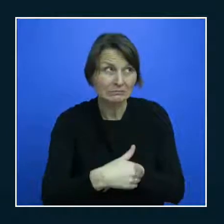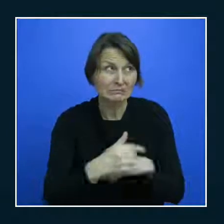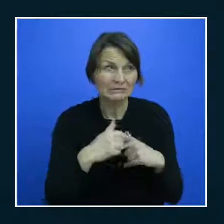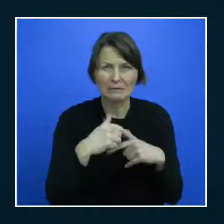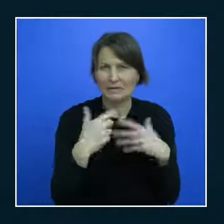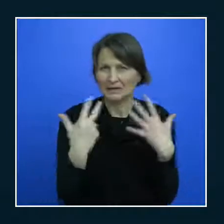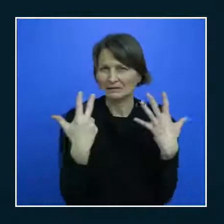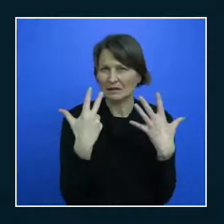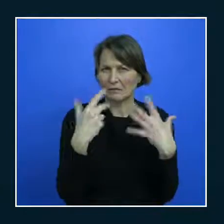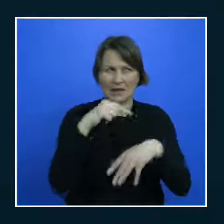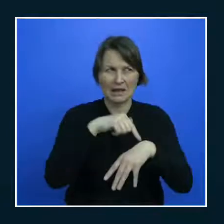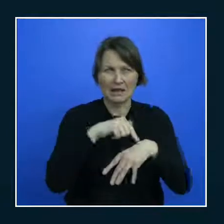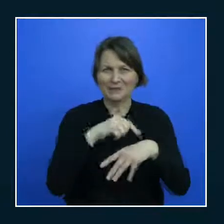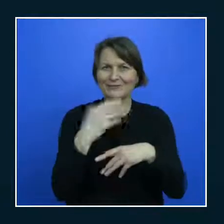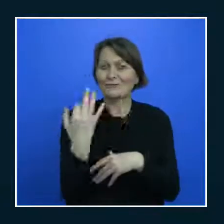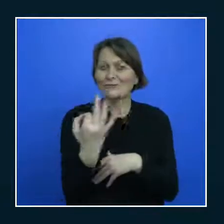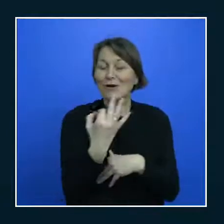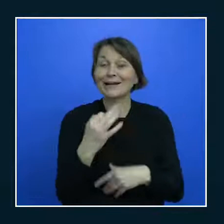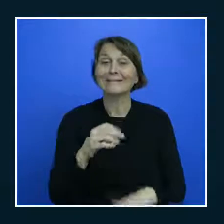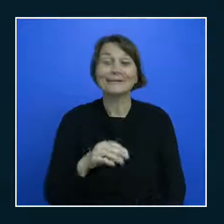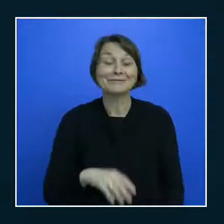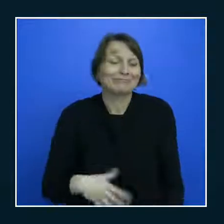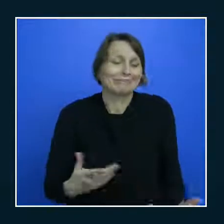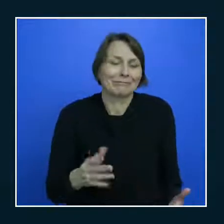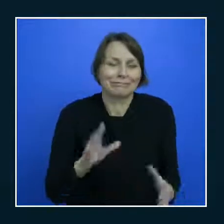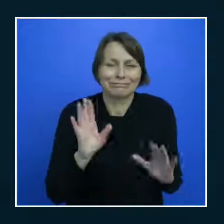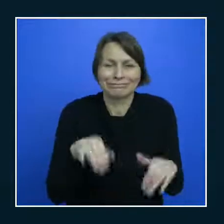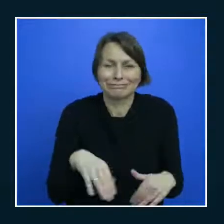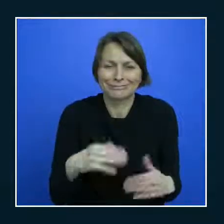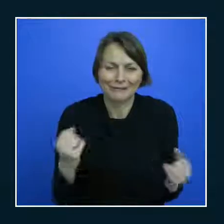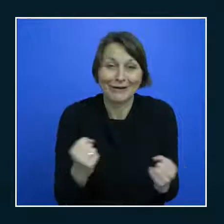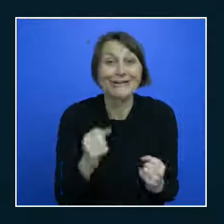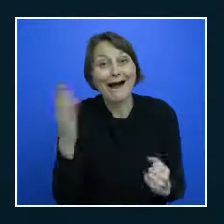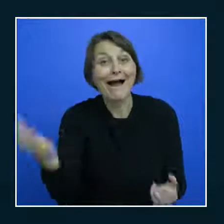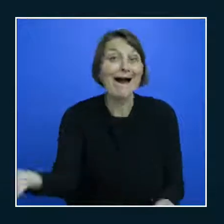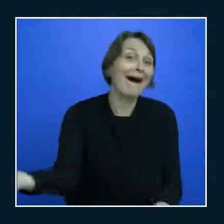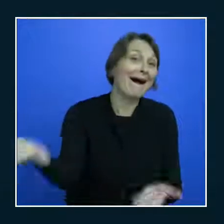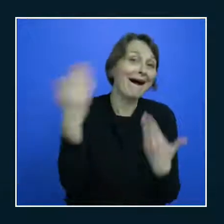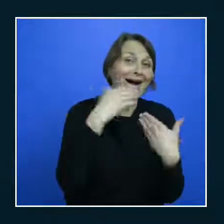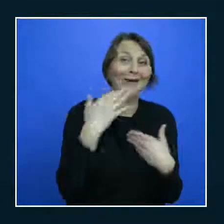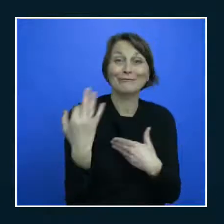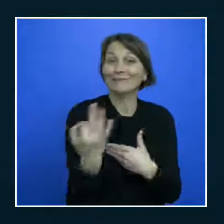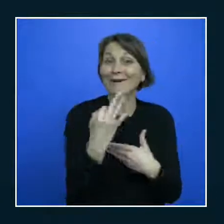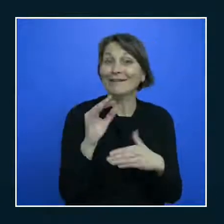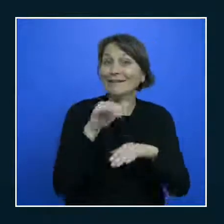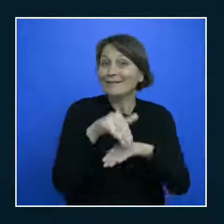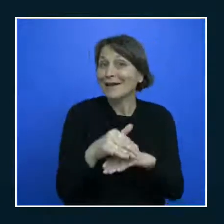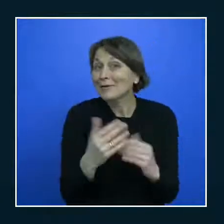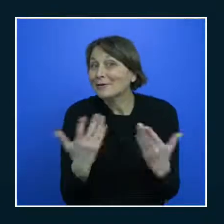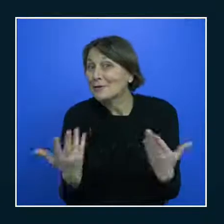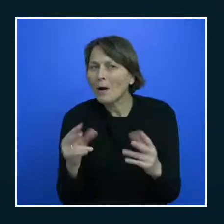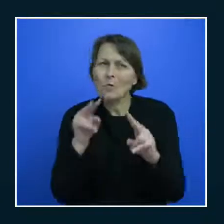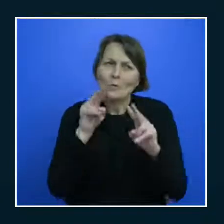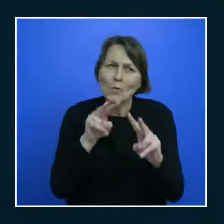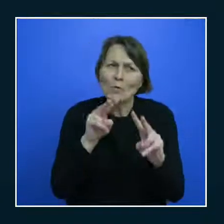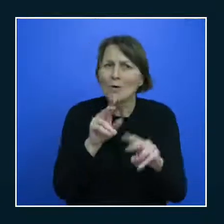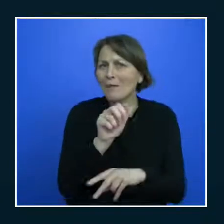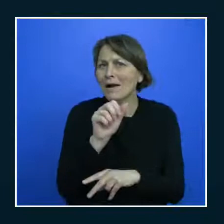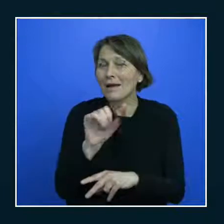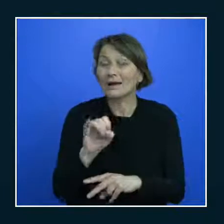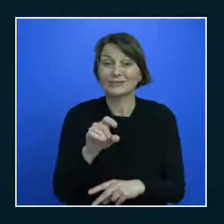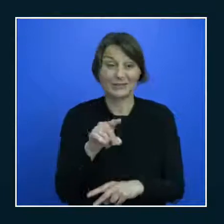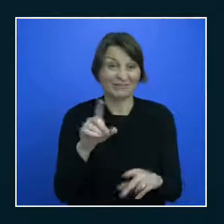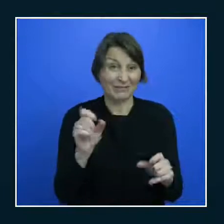That's not fun. It's like, hey, everybody, Friday night, what are we going to do? Watch the AI show. Well, you can't go outside, so